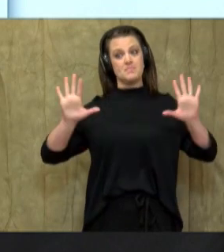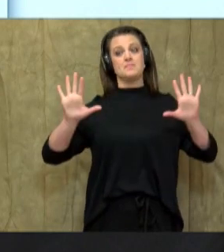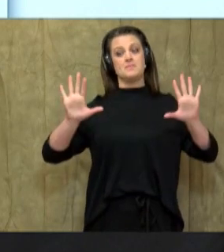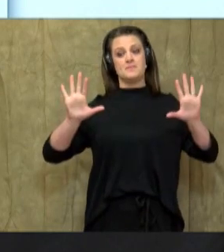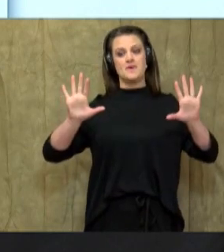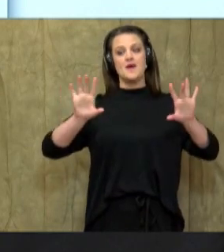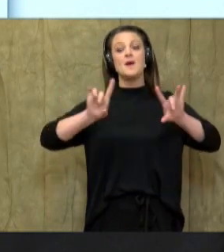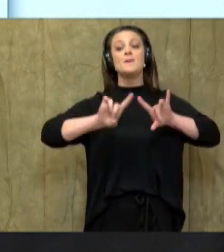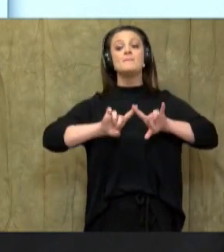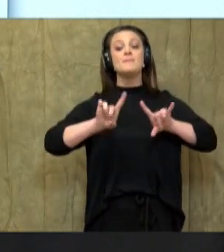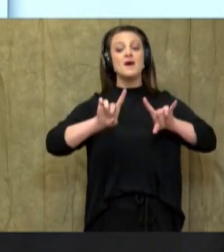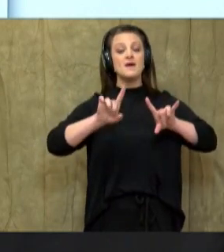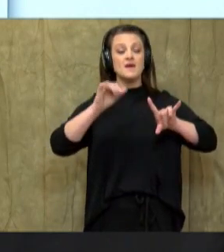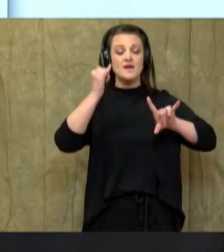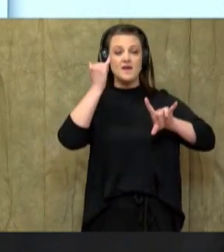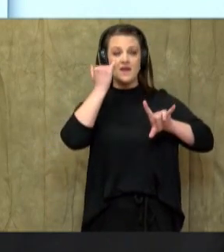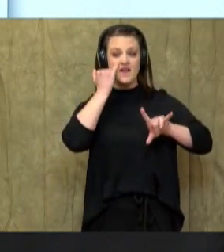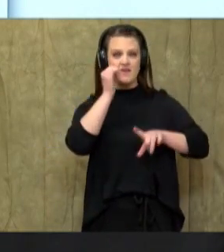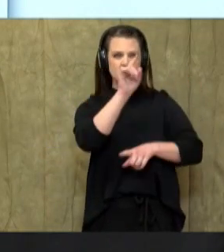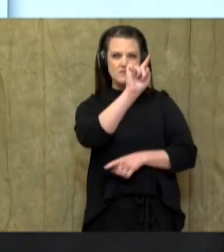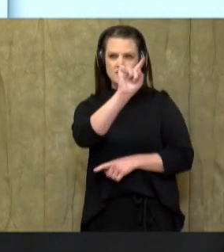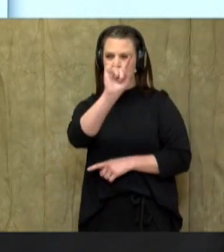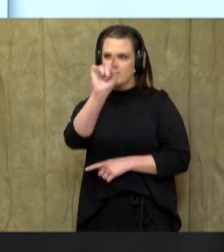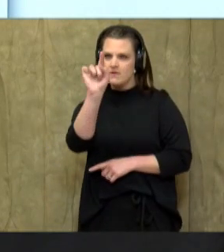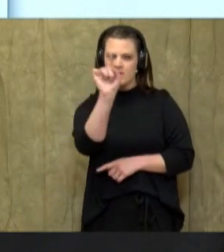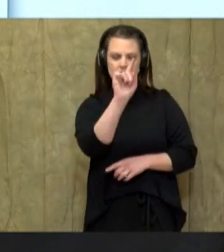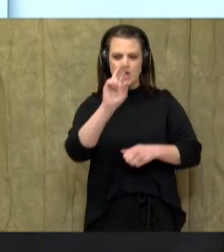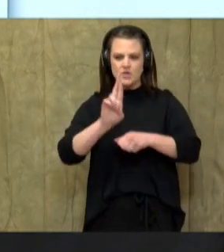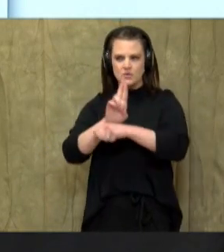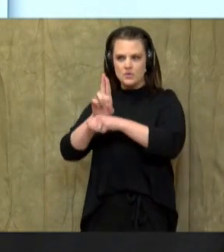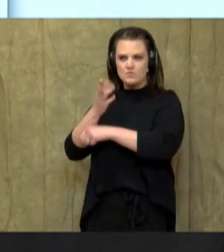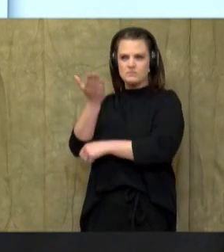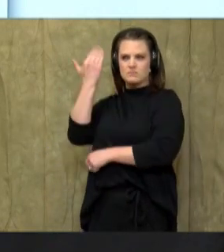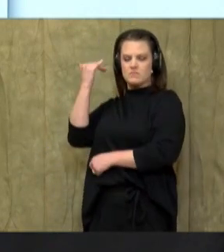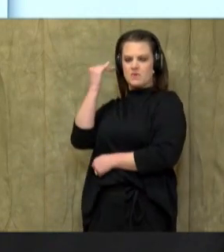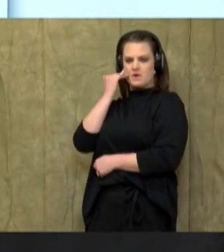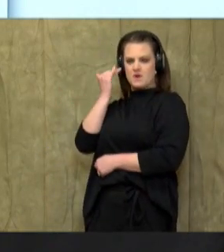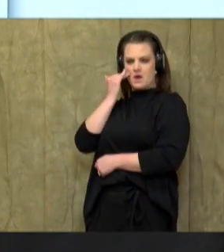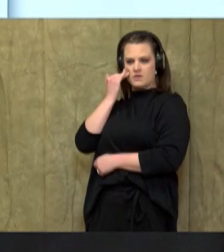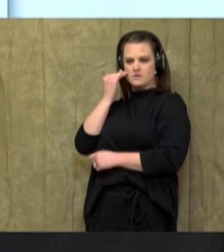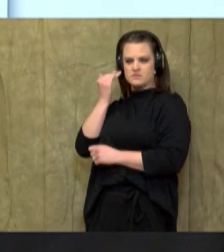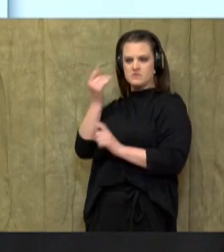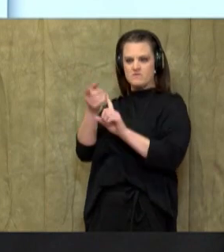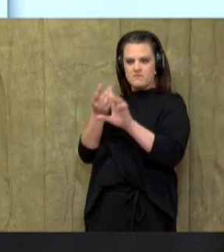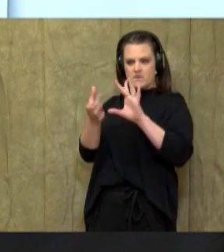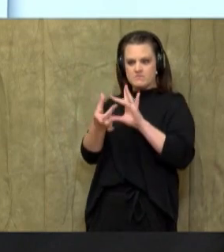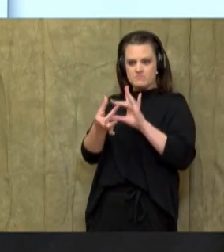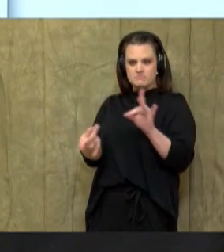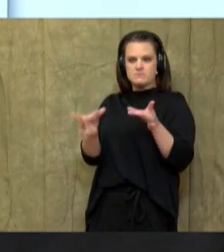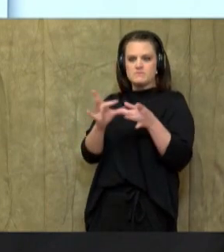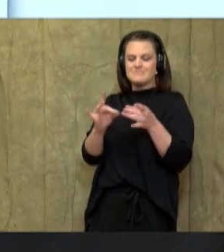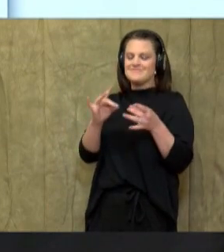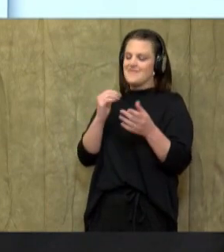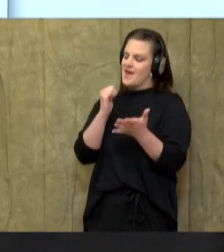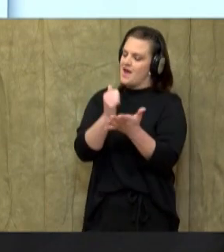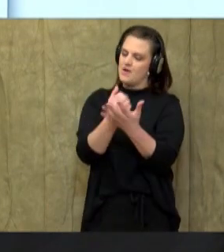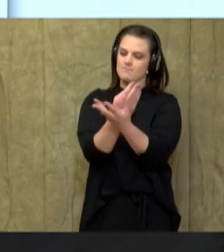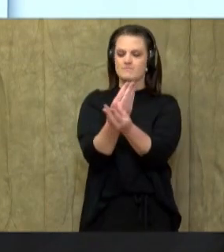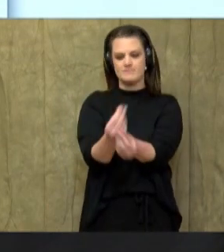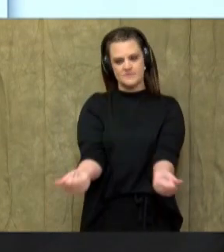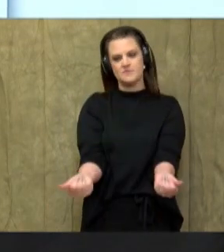directly, but you can use what you know from the text to help you solve the clue.